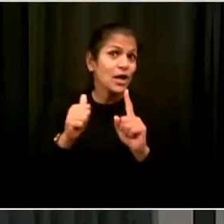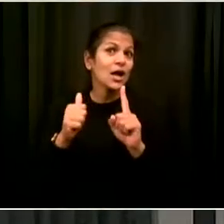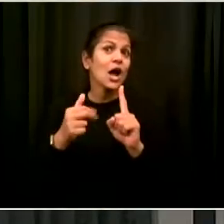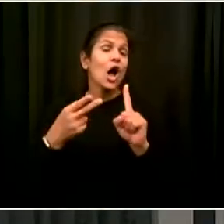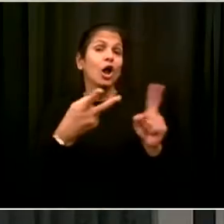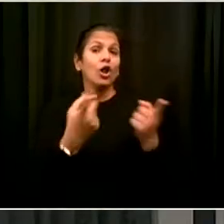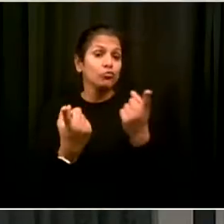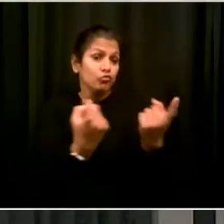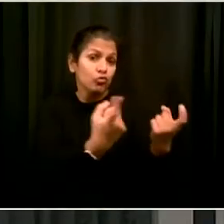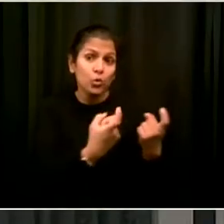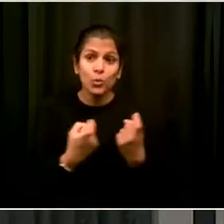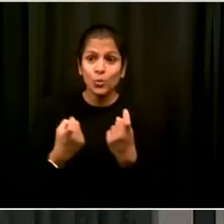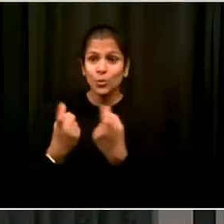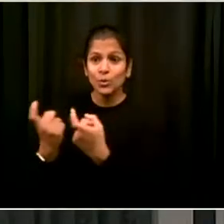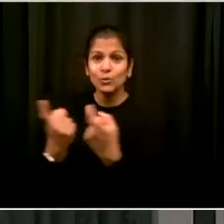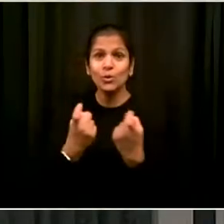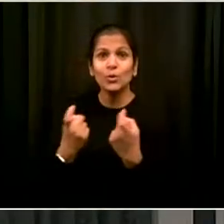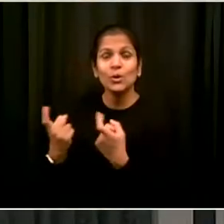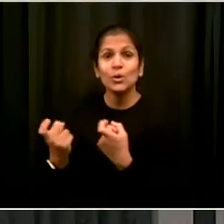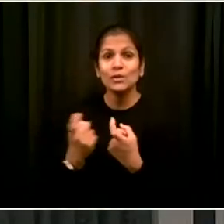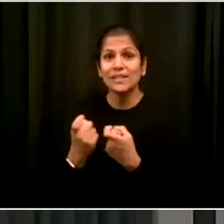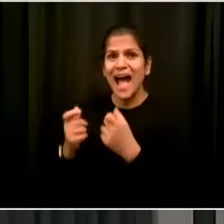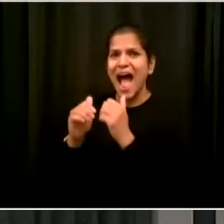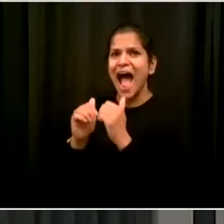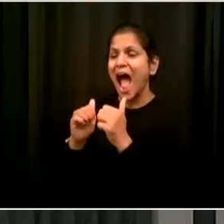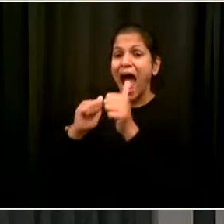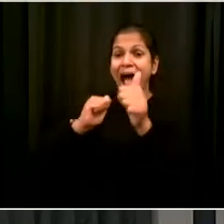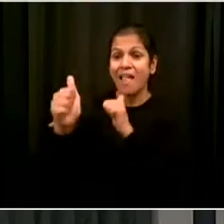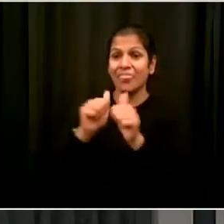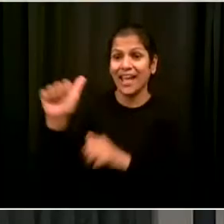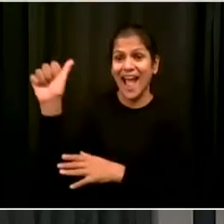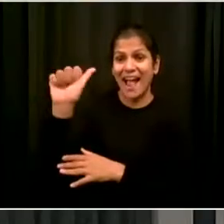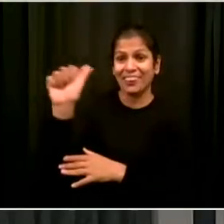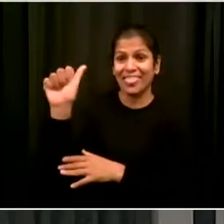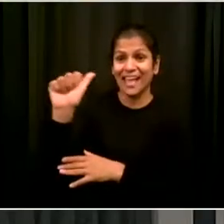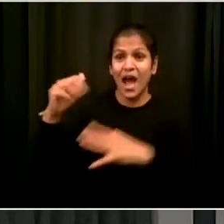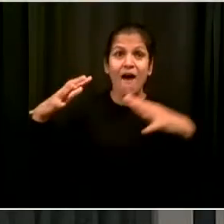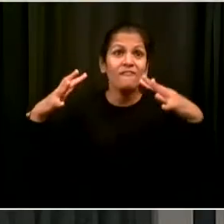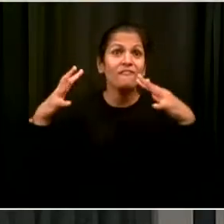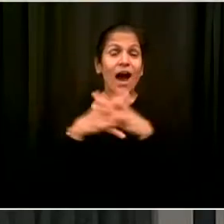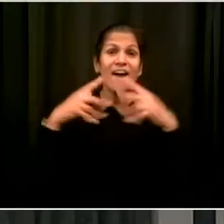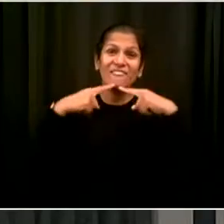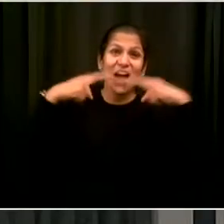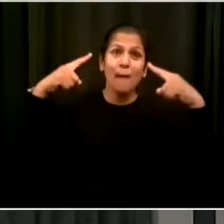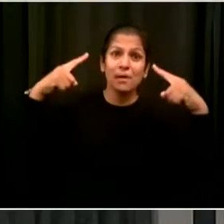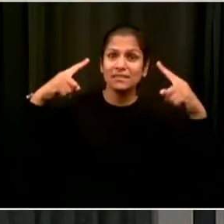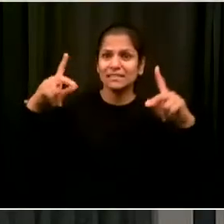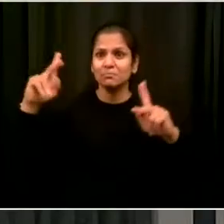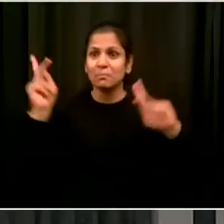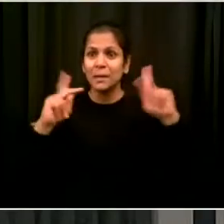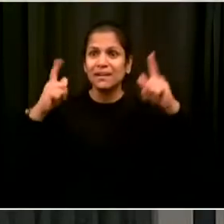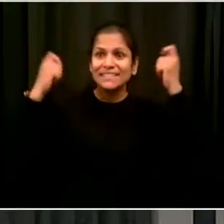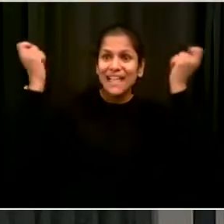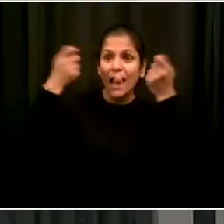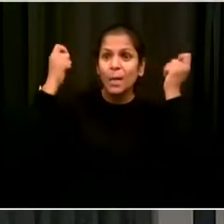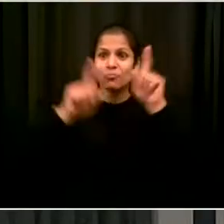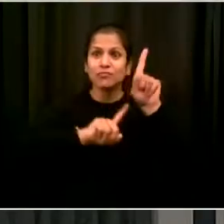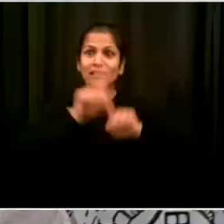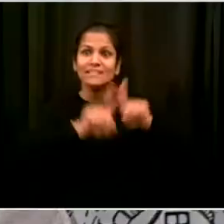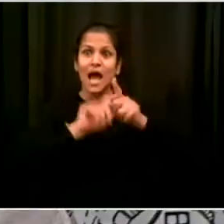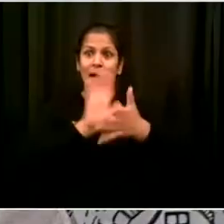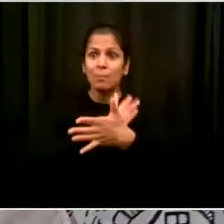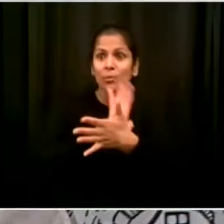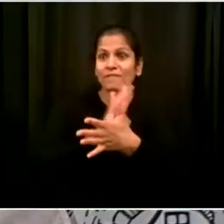world, notable people to do that as part of the campaign? I think that's a great